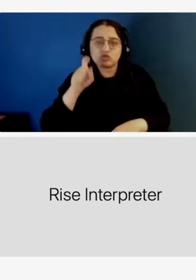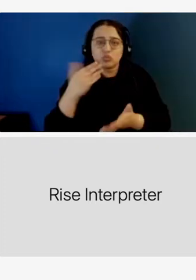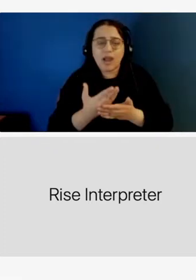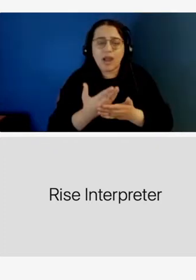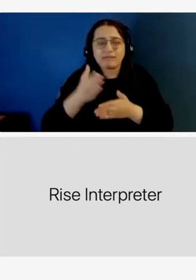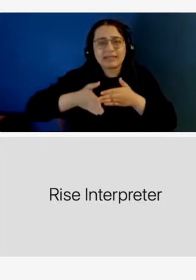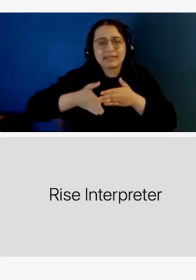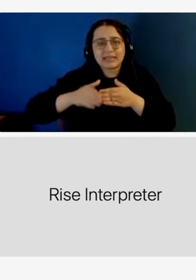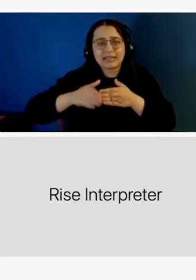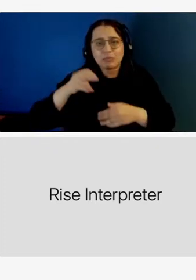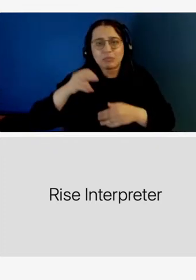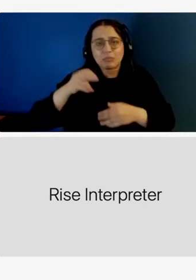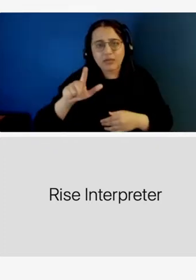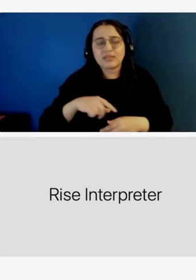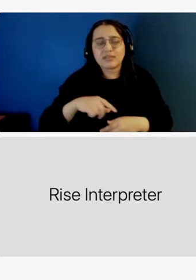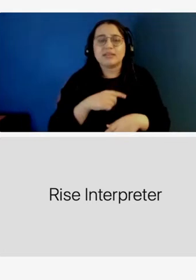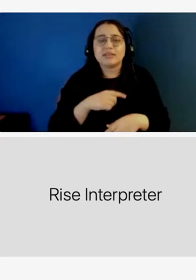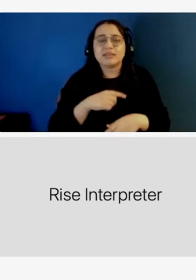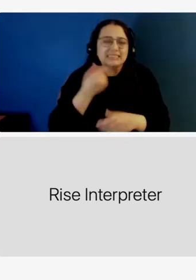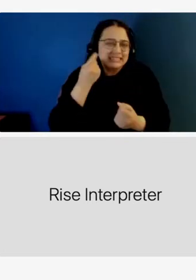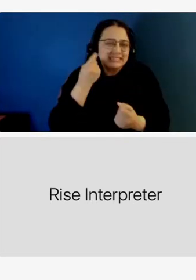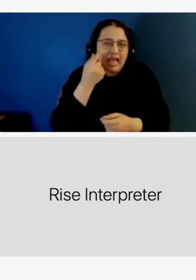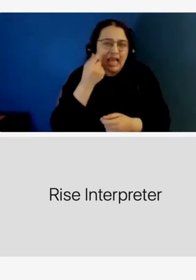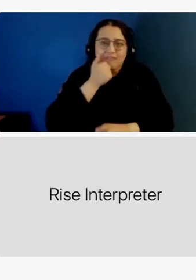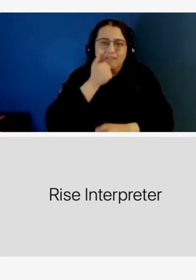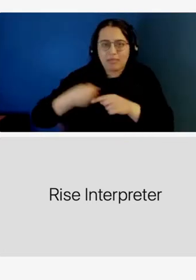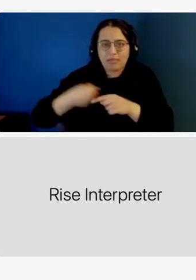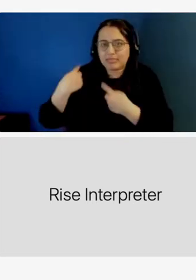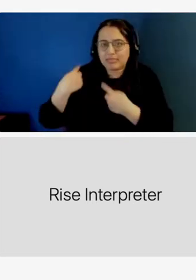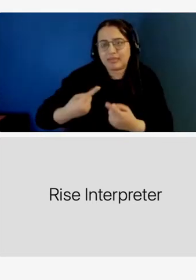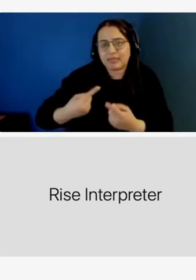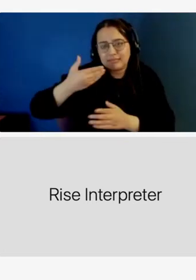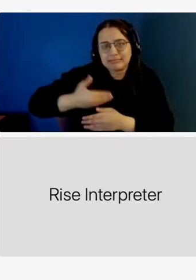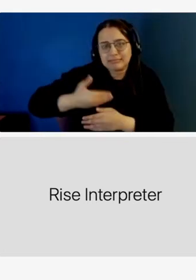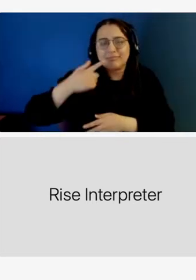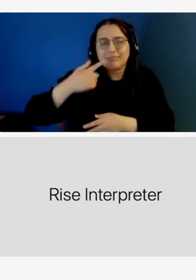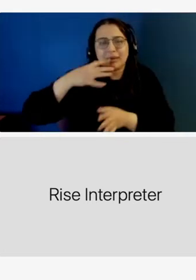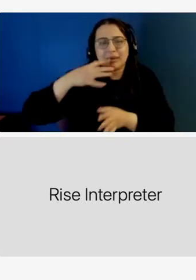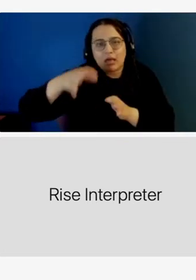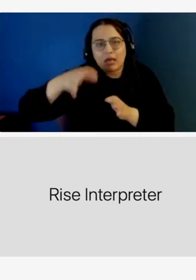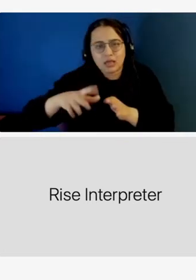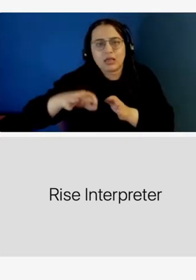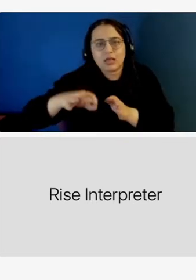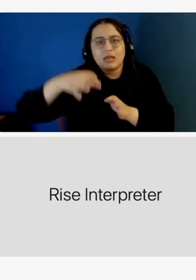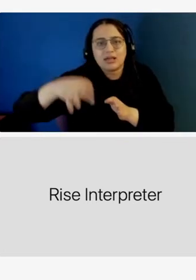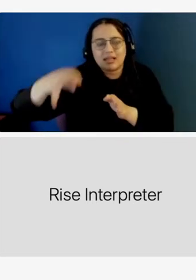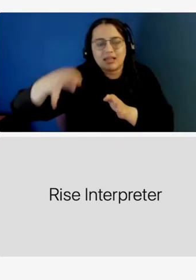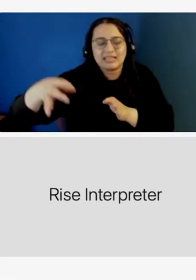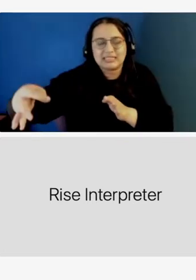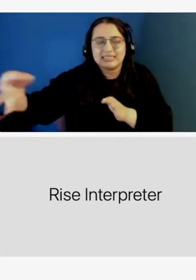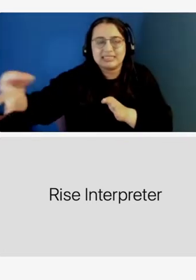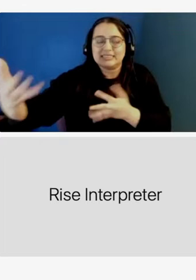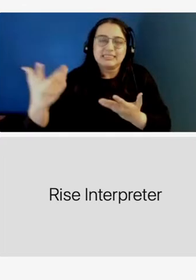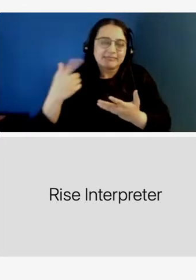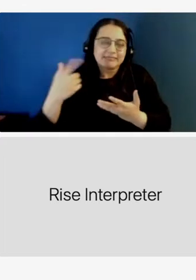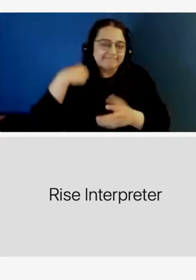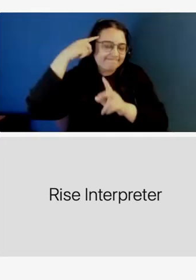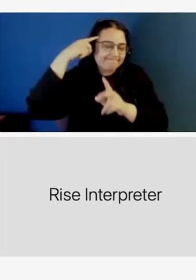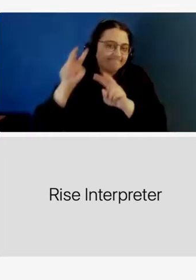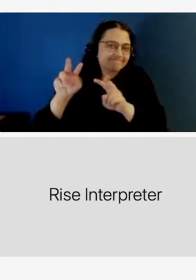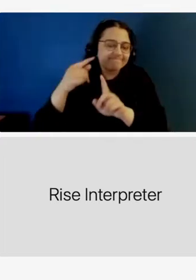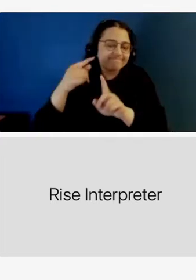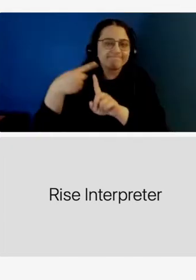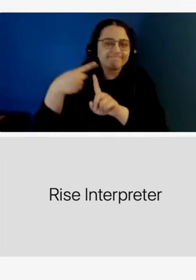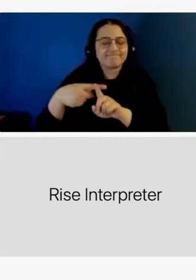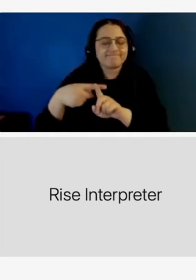it's another delay. So, but again, I'll still try to be optimistic and be hopeful. Next project is Colton High School